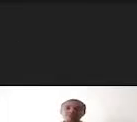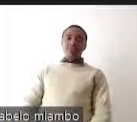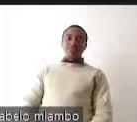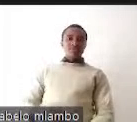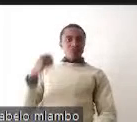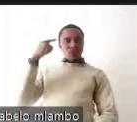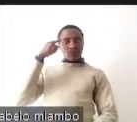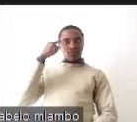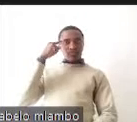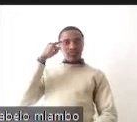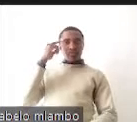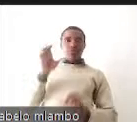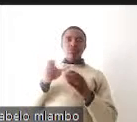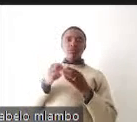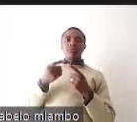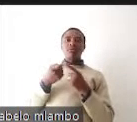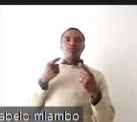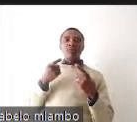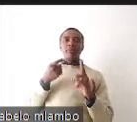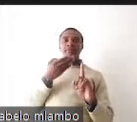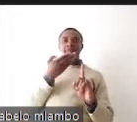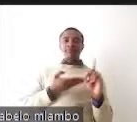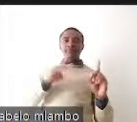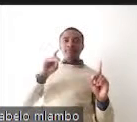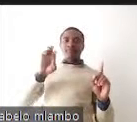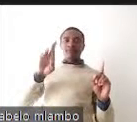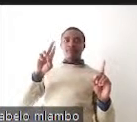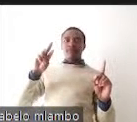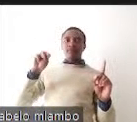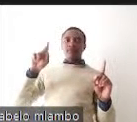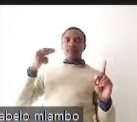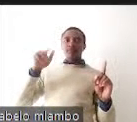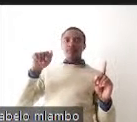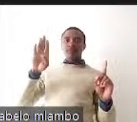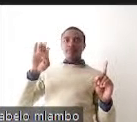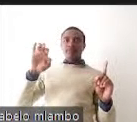group from Dr. Mkabel. Over to you.